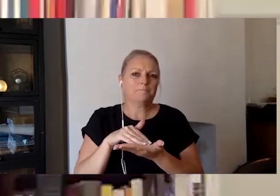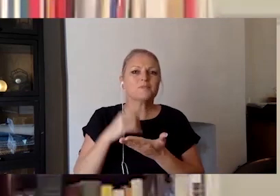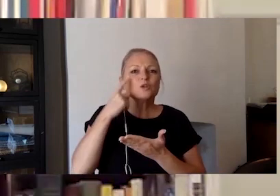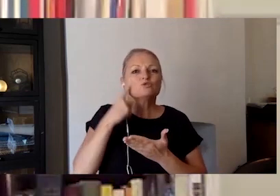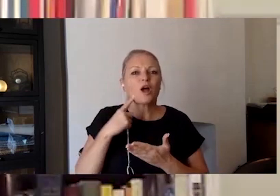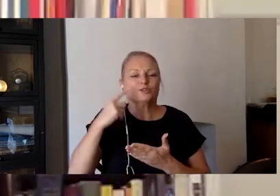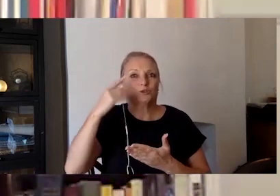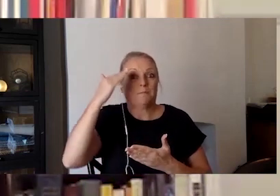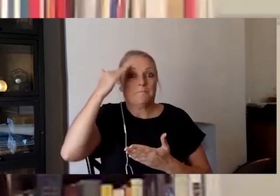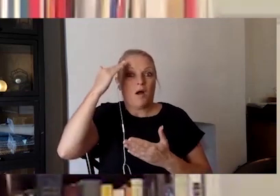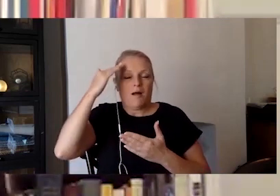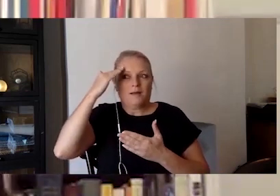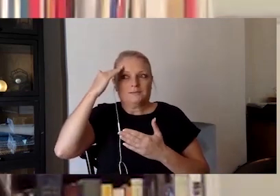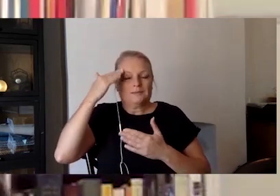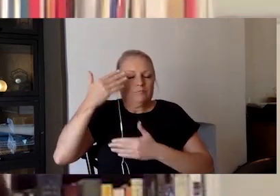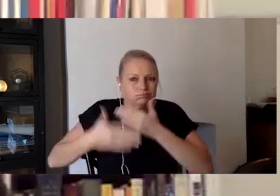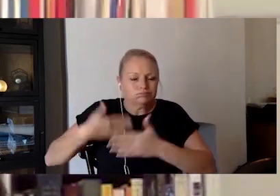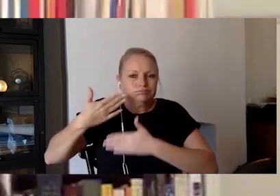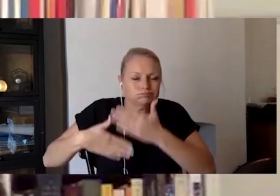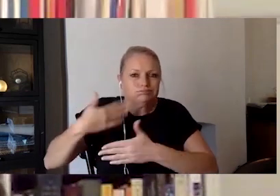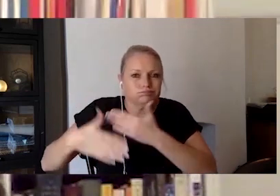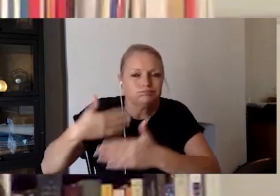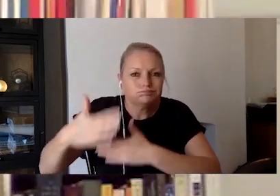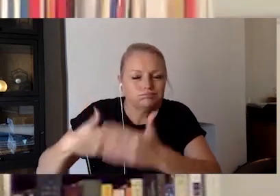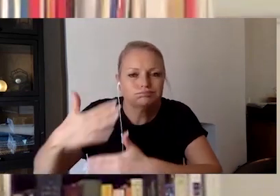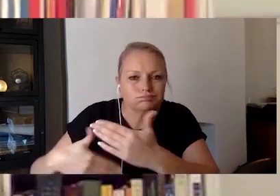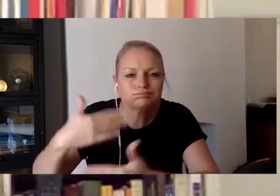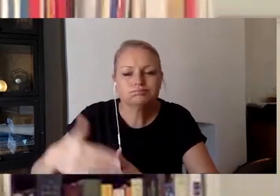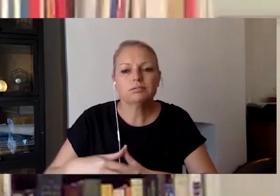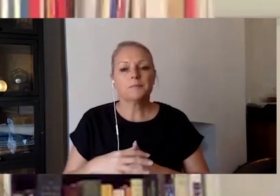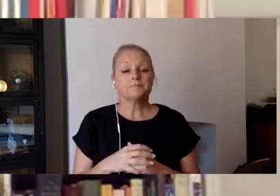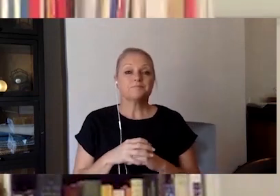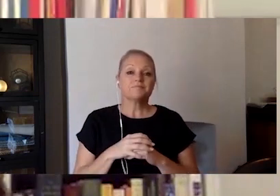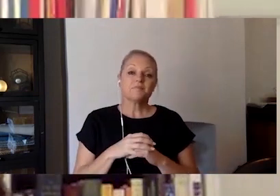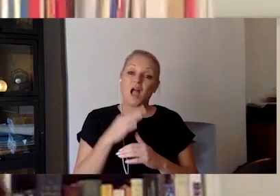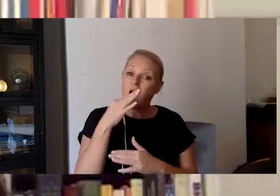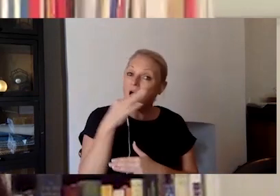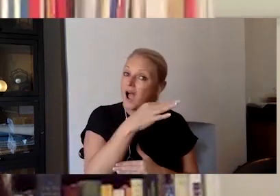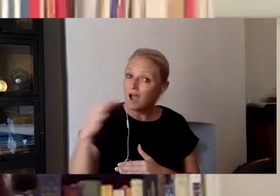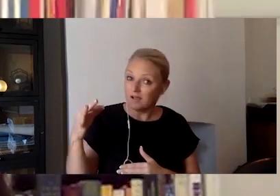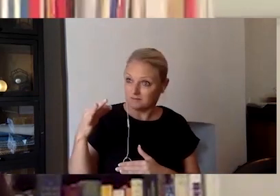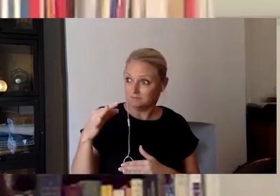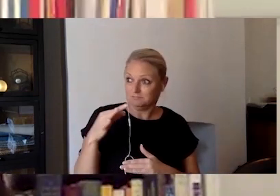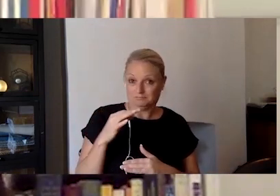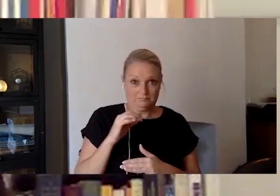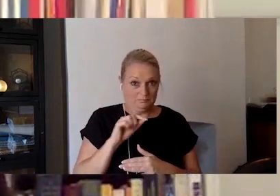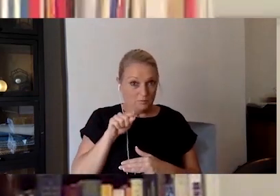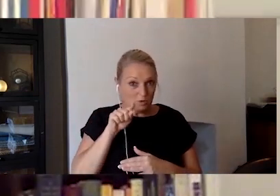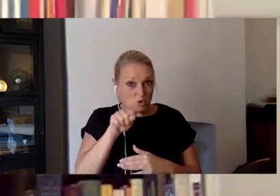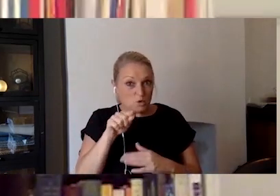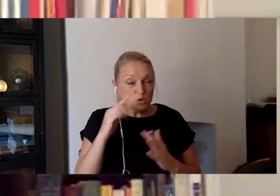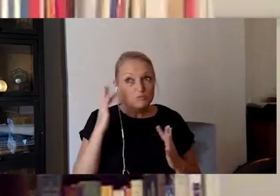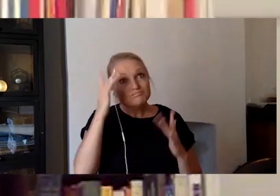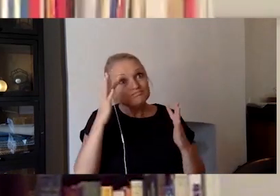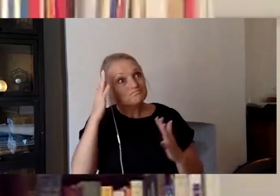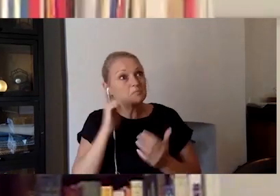relationship with uncertainty. So what are some habits you have or would be willing to cultivate toward your mental